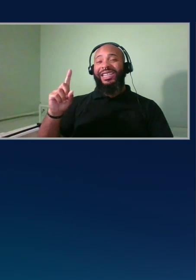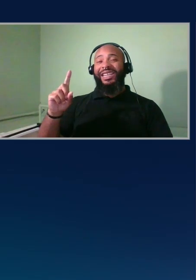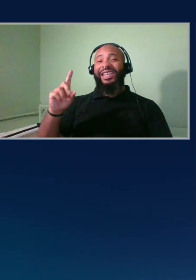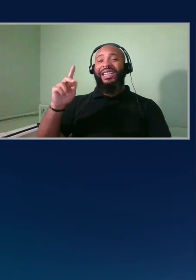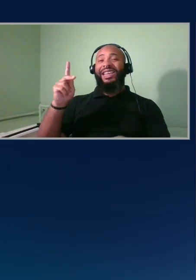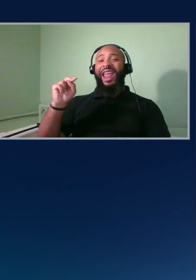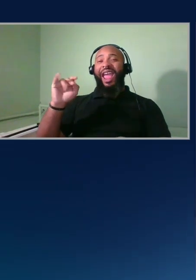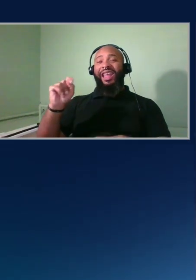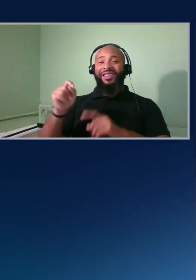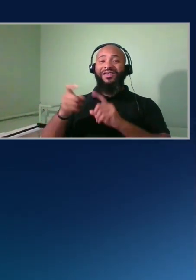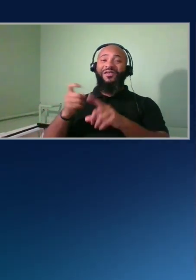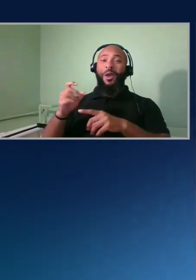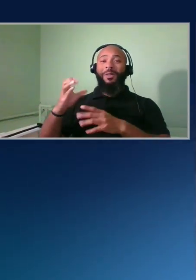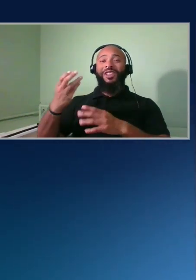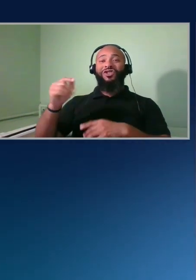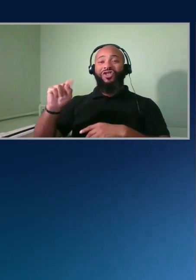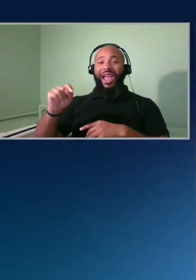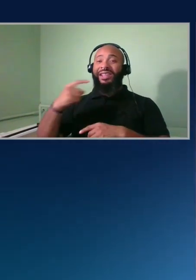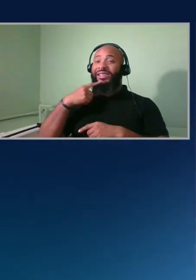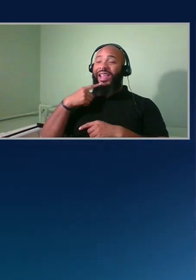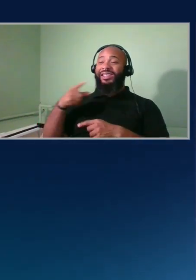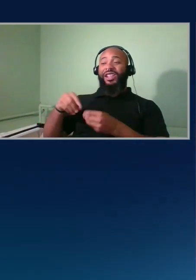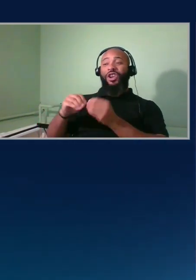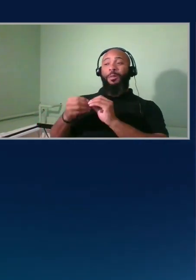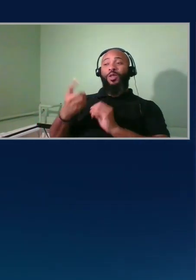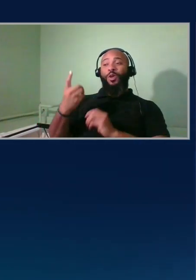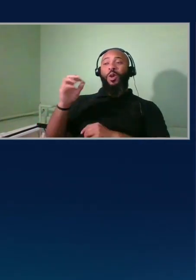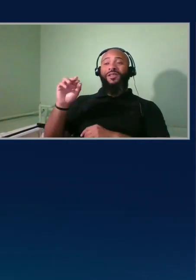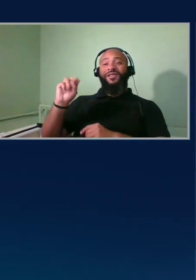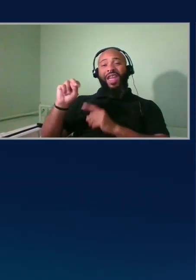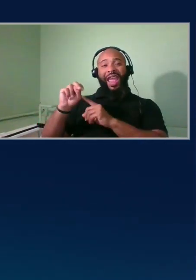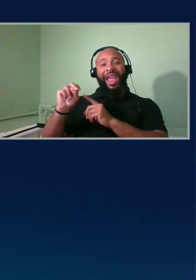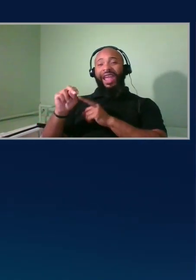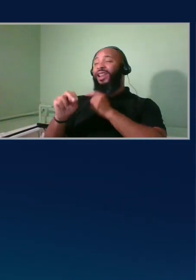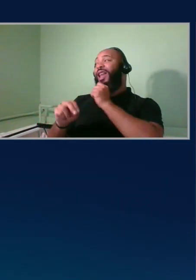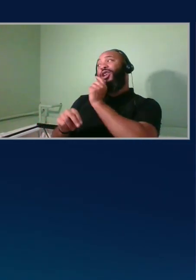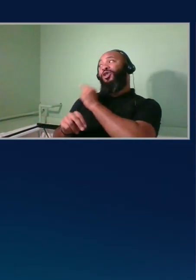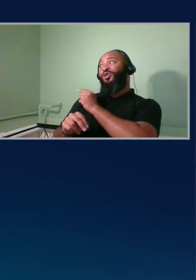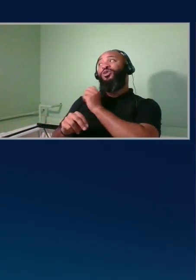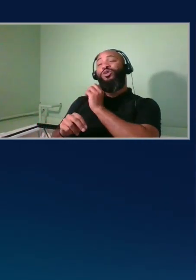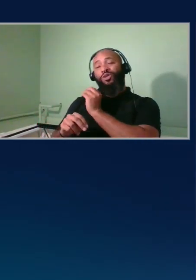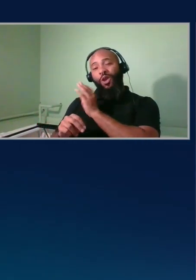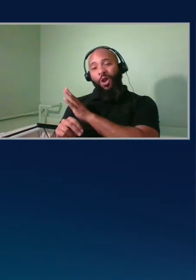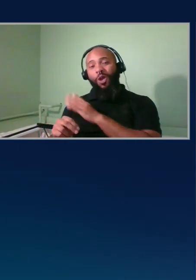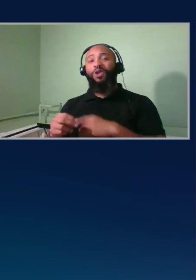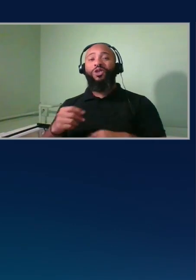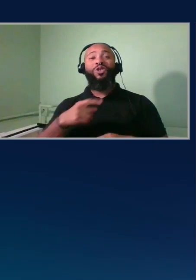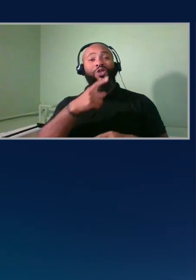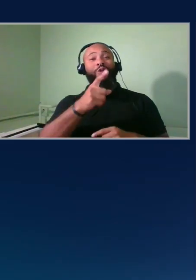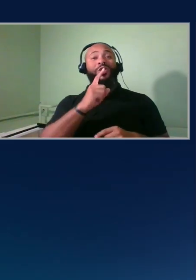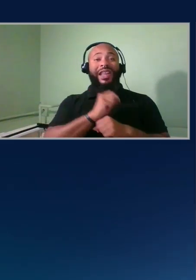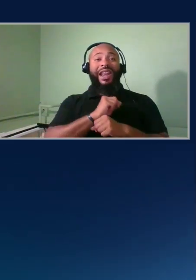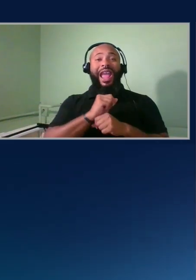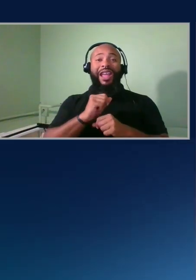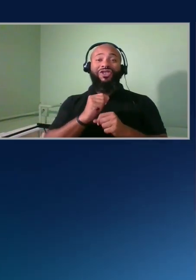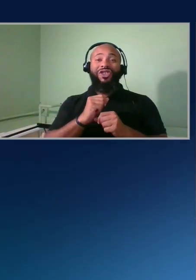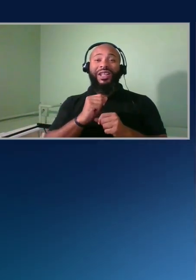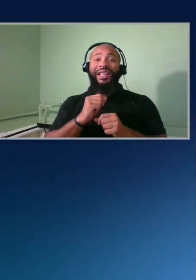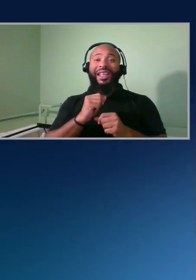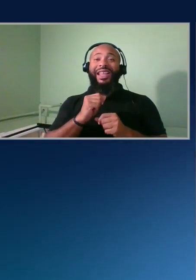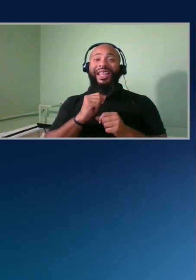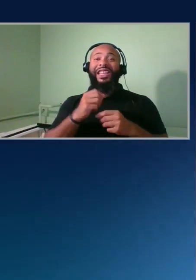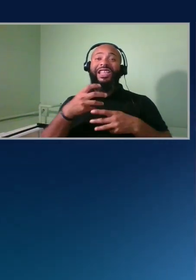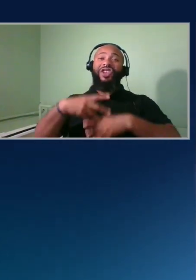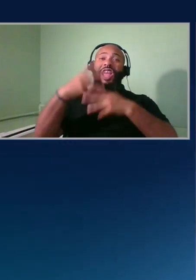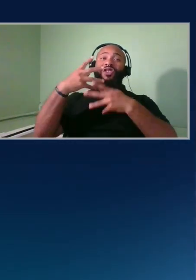that's dope. That's dope. That's dope. Okay. We can actually make Q generate that code if he wants. Yeah. I think so. Let's see